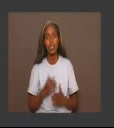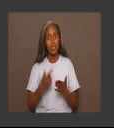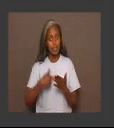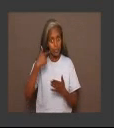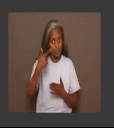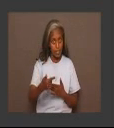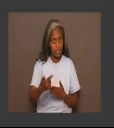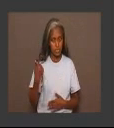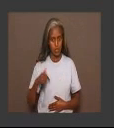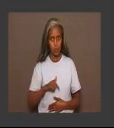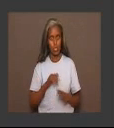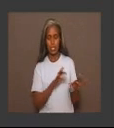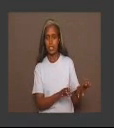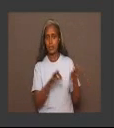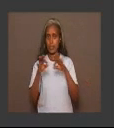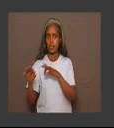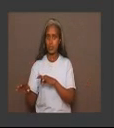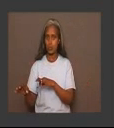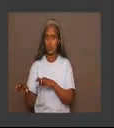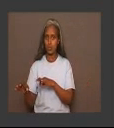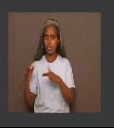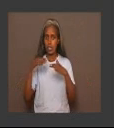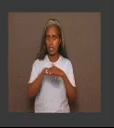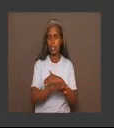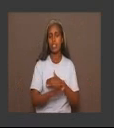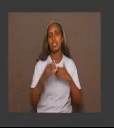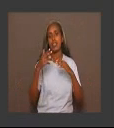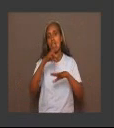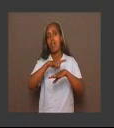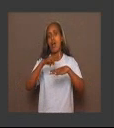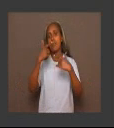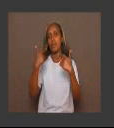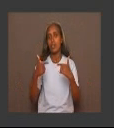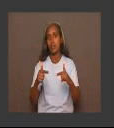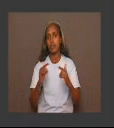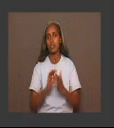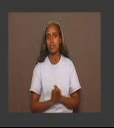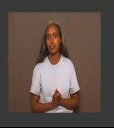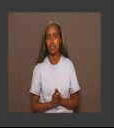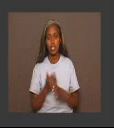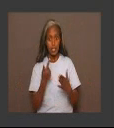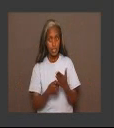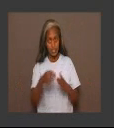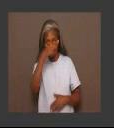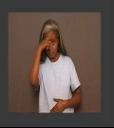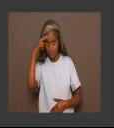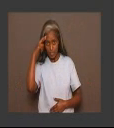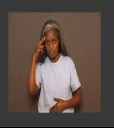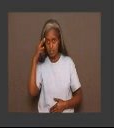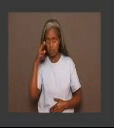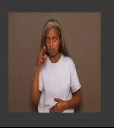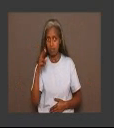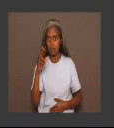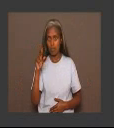Next, we substitute in the upper limit. In this case, 9.